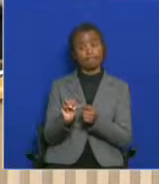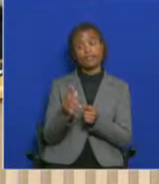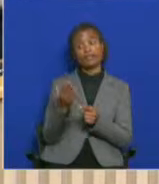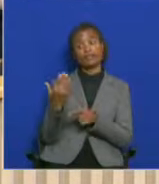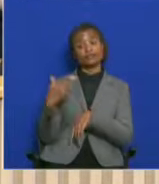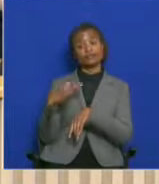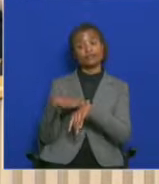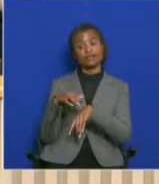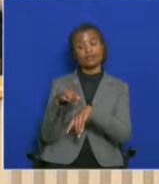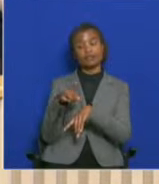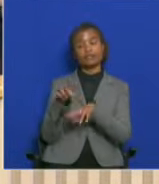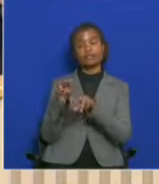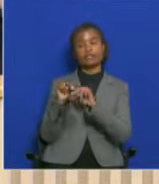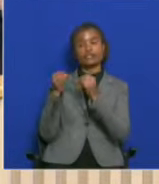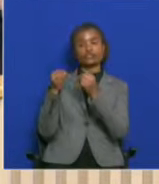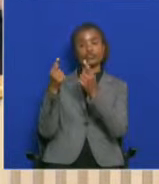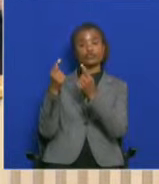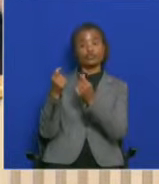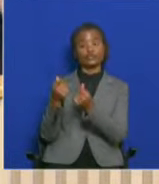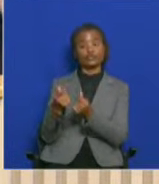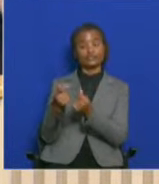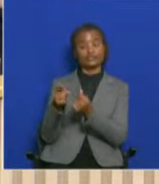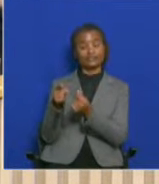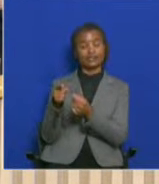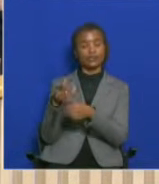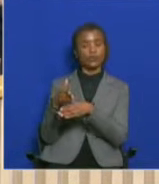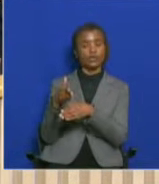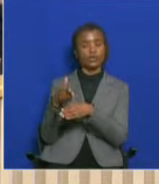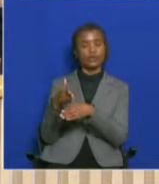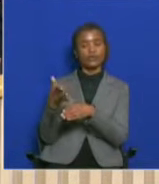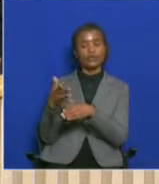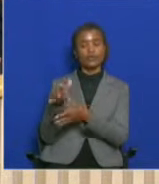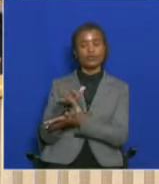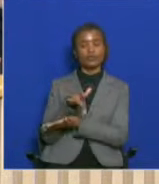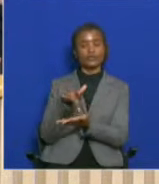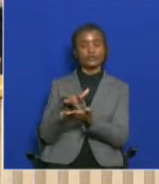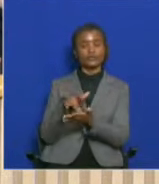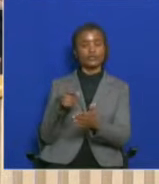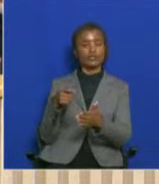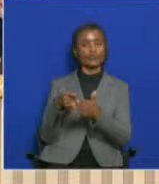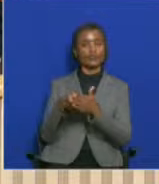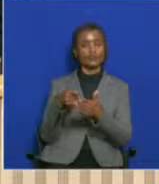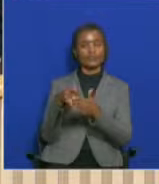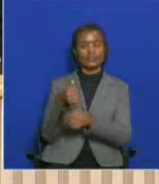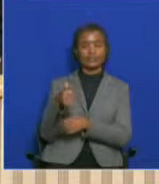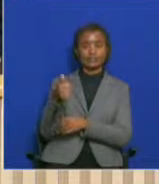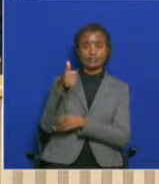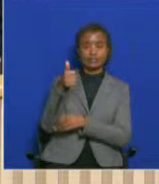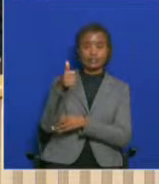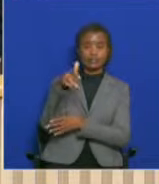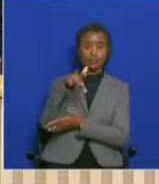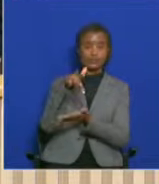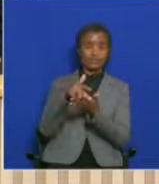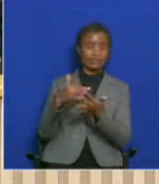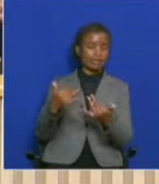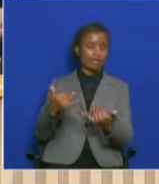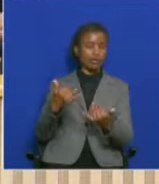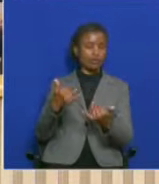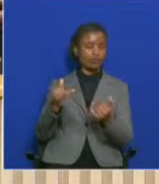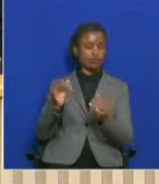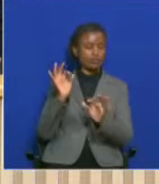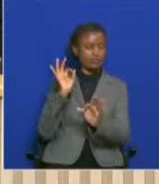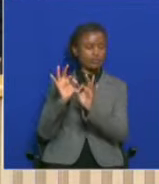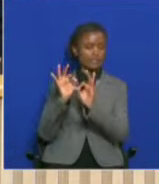Treasury in a procurement position, a senior position. I just don't have it in front of me right now, but it was a senior position like